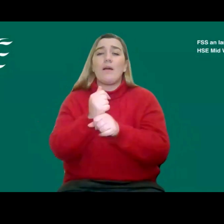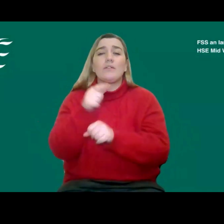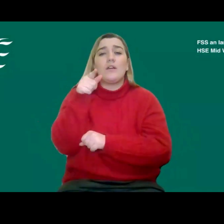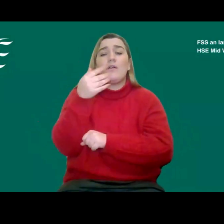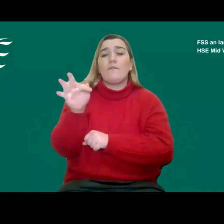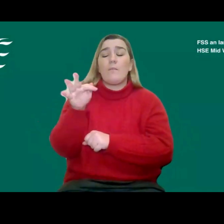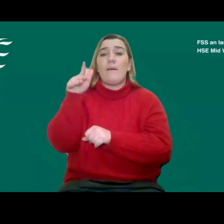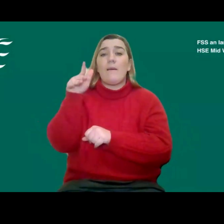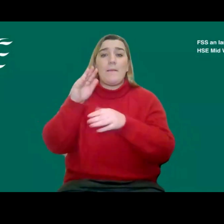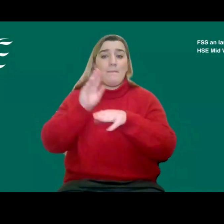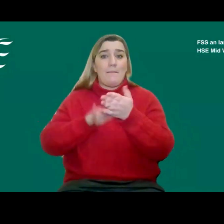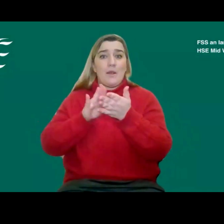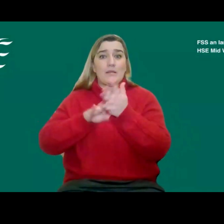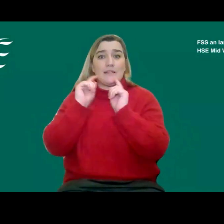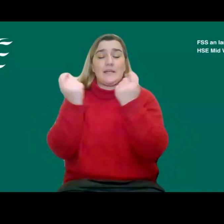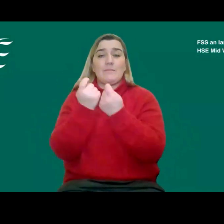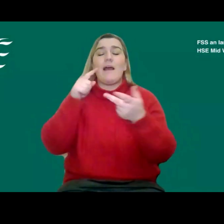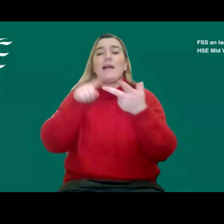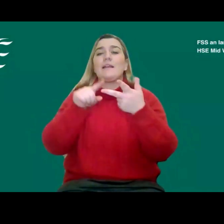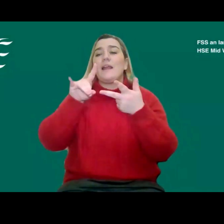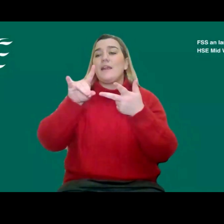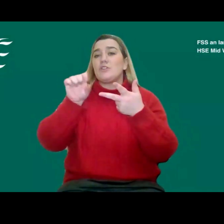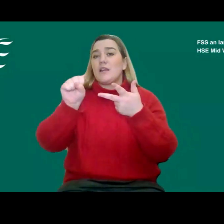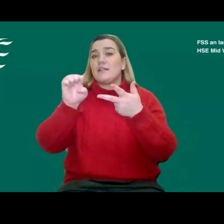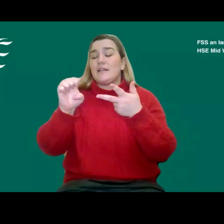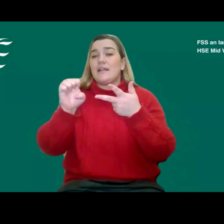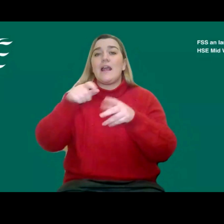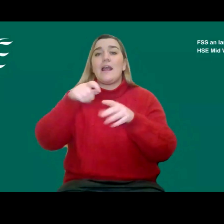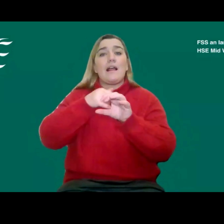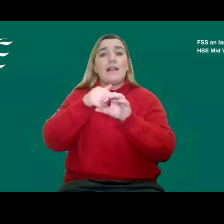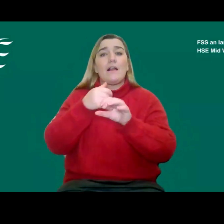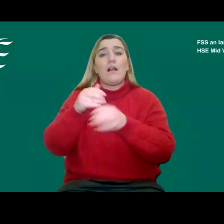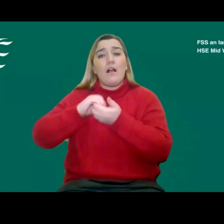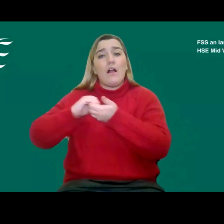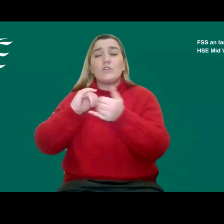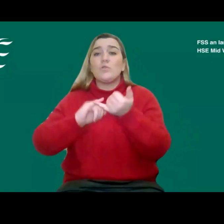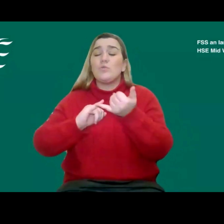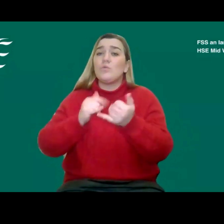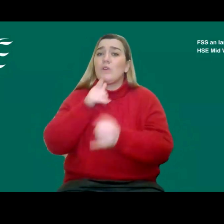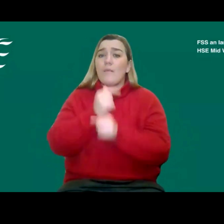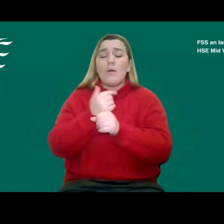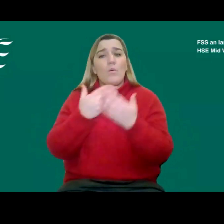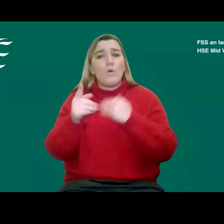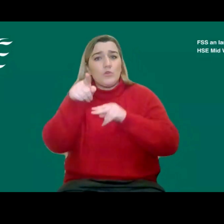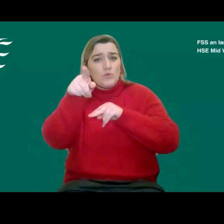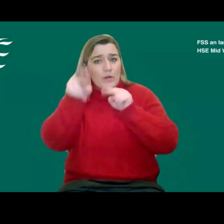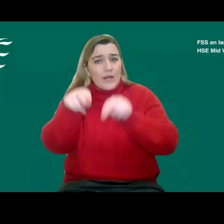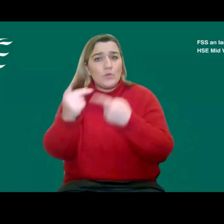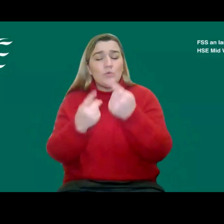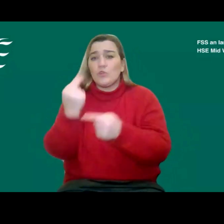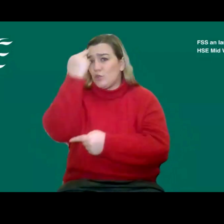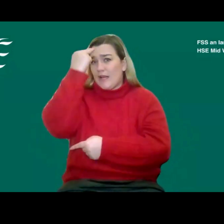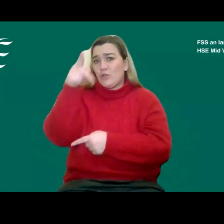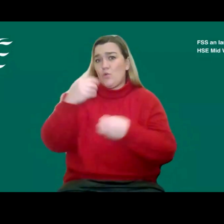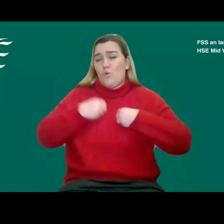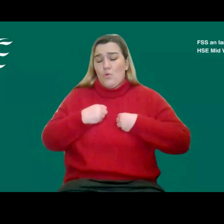wellbeing team and HSE clinical colleagues who will tell you about things you can do to understand and manage your menopause